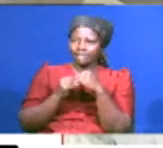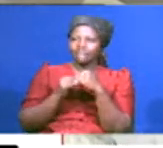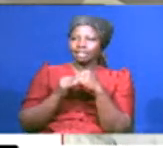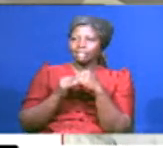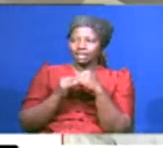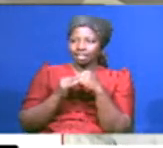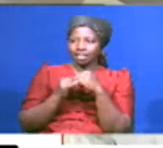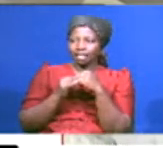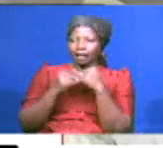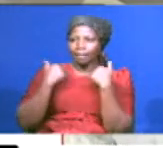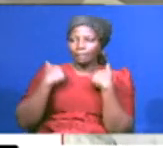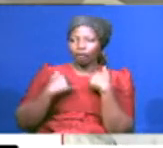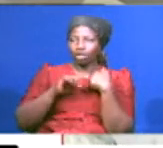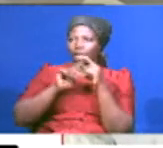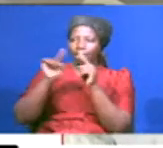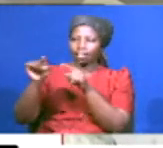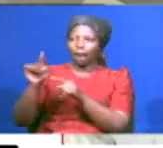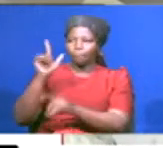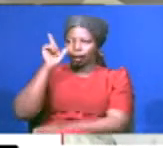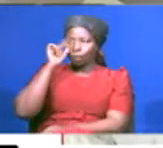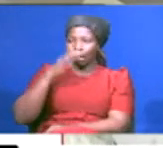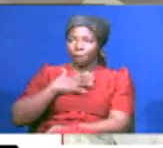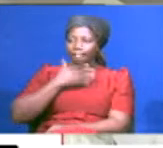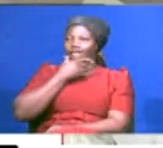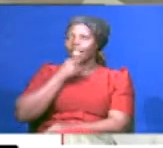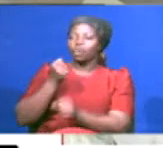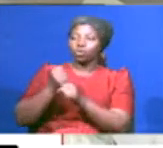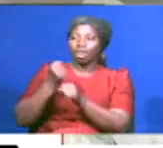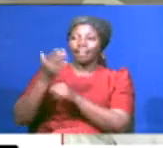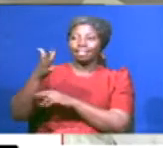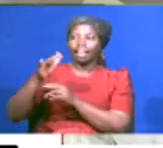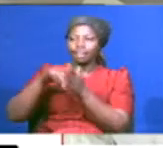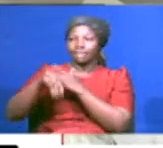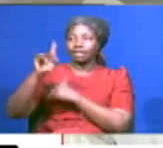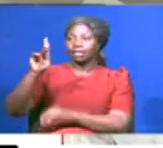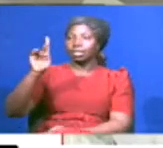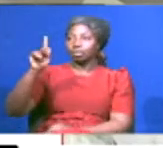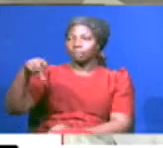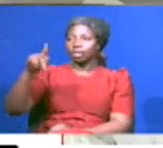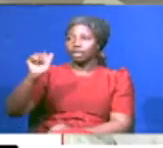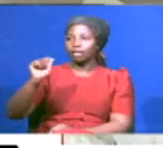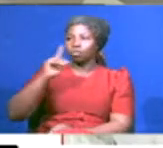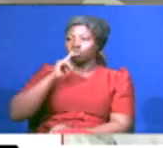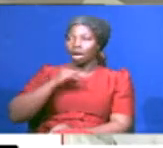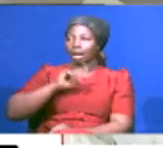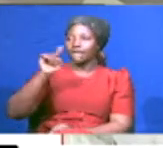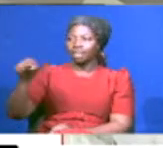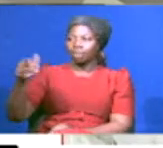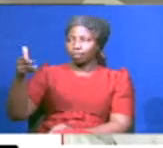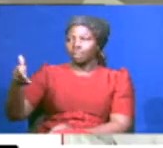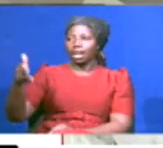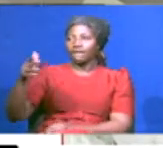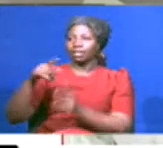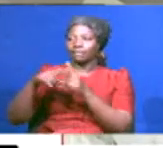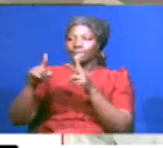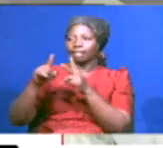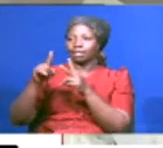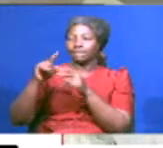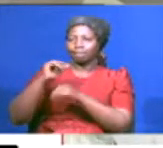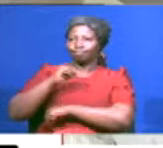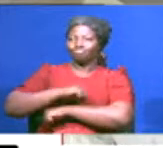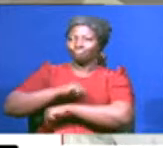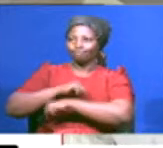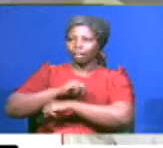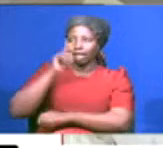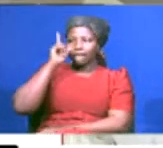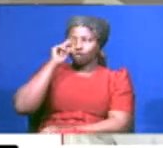1968, yeah, I came to Mombasa. My father was working in Mombasa in KPA. Okay. So I came there, I started school in Mombasa